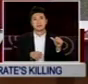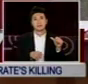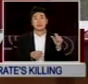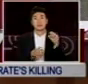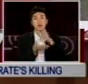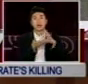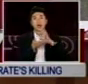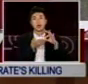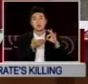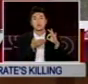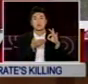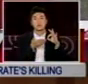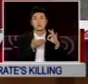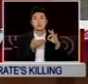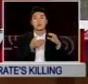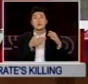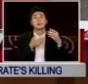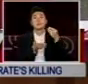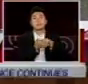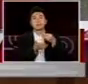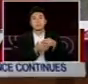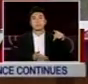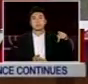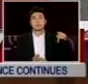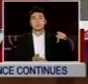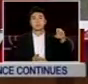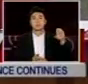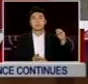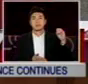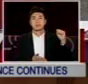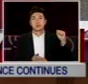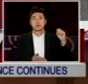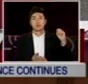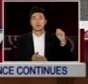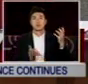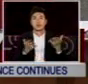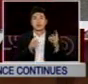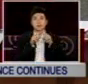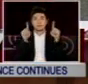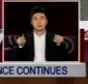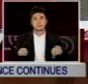the local currency account numbers stated in the subpoena.